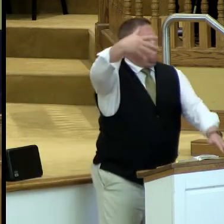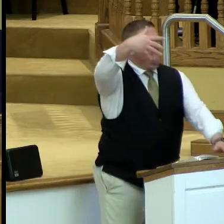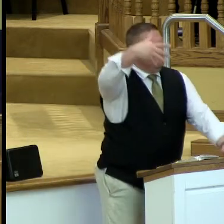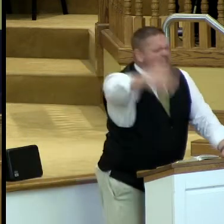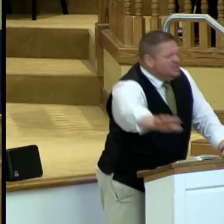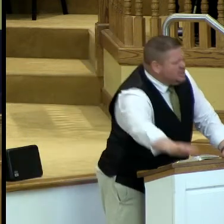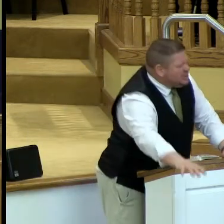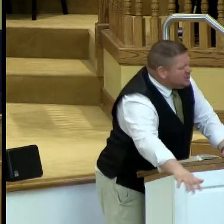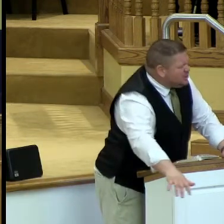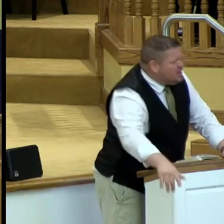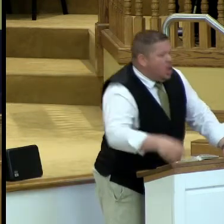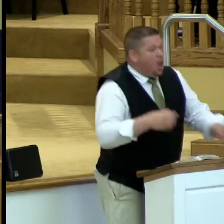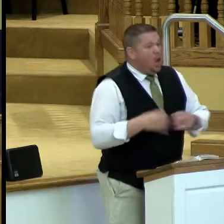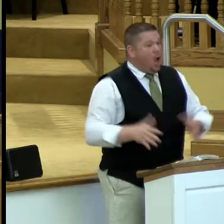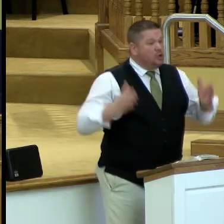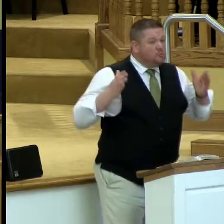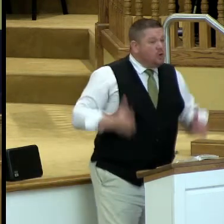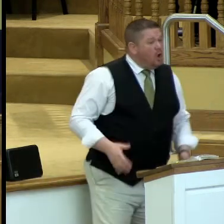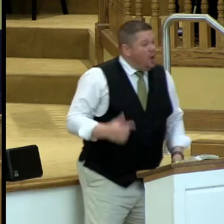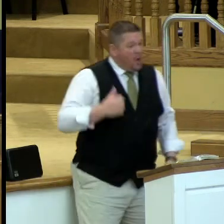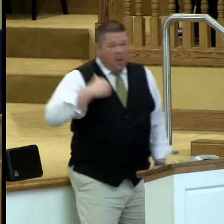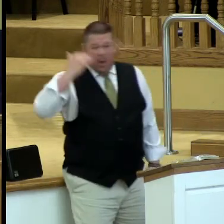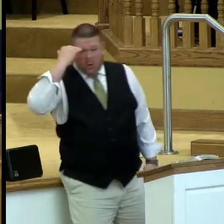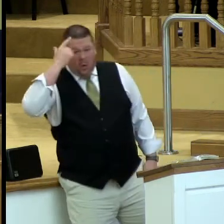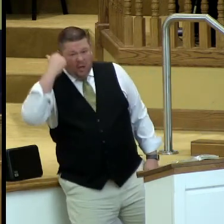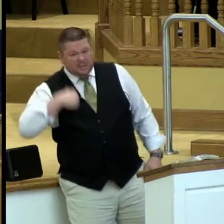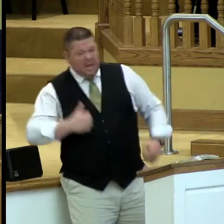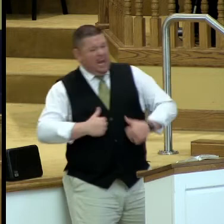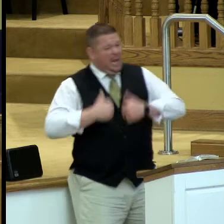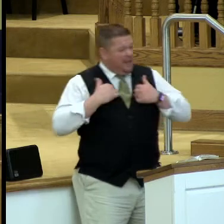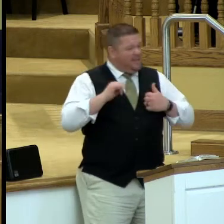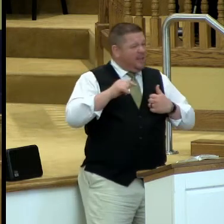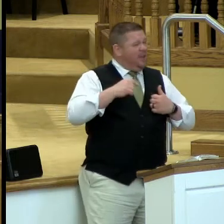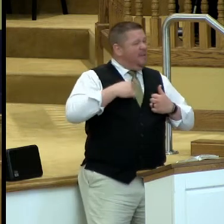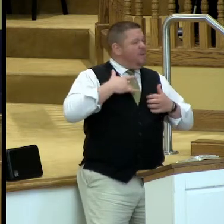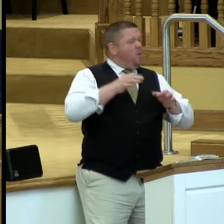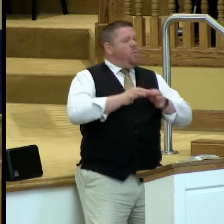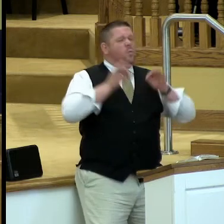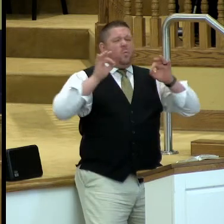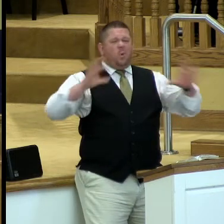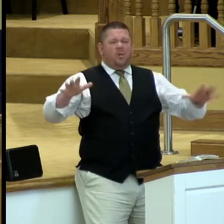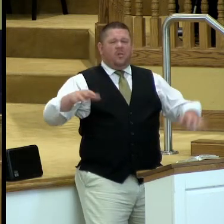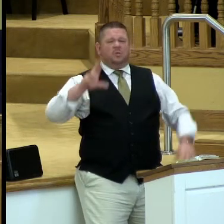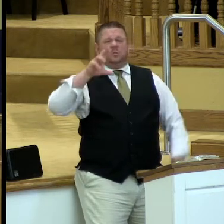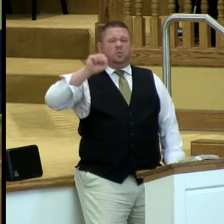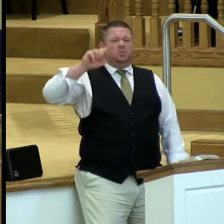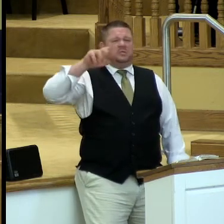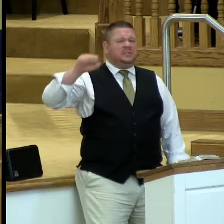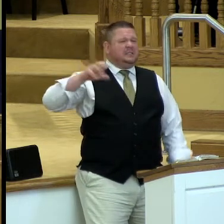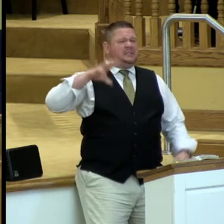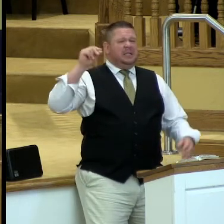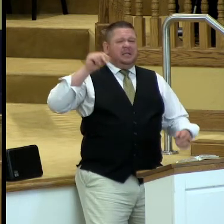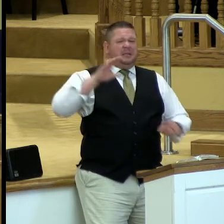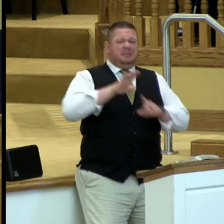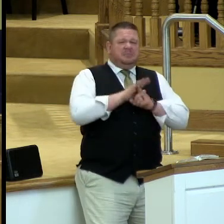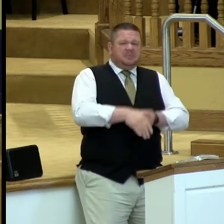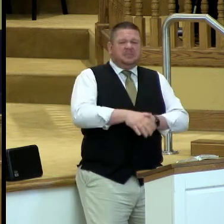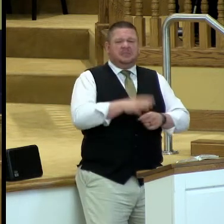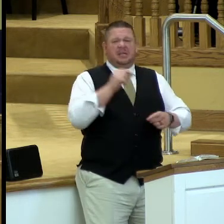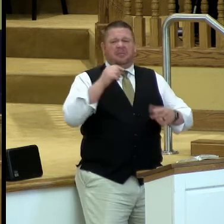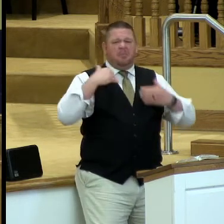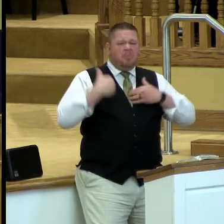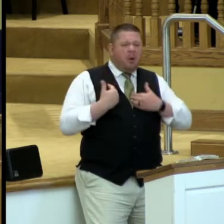As a lost person, I know it because I lived it. We all feel worthless and useless and just beat down